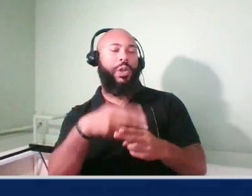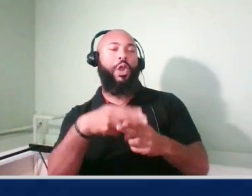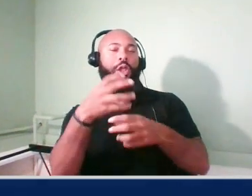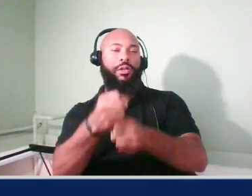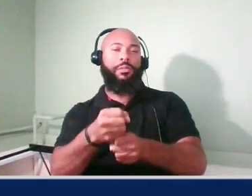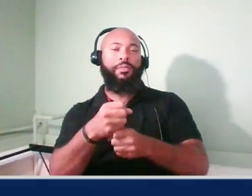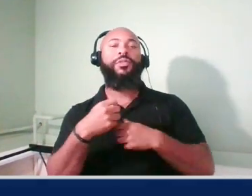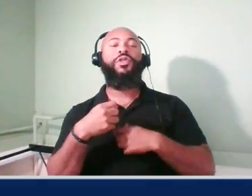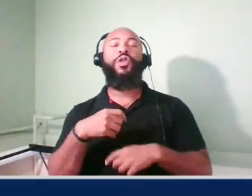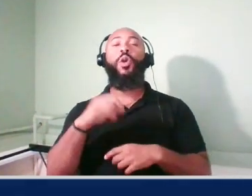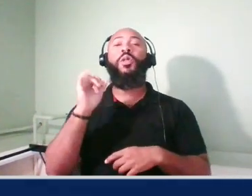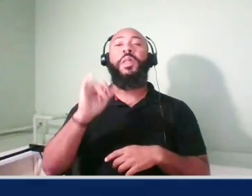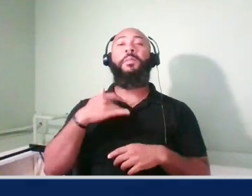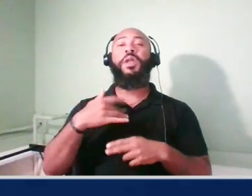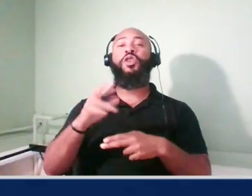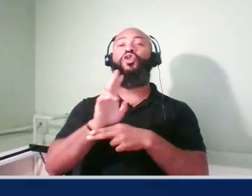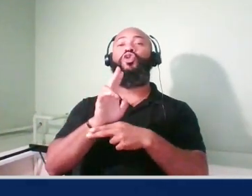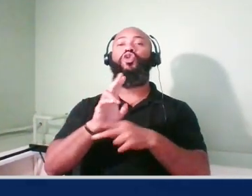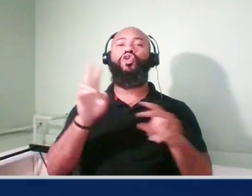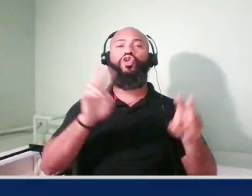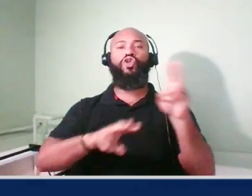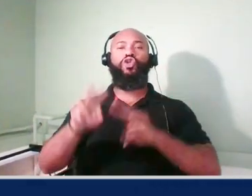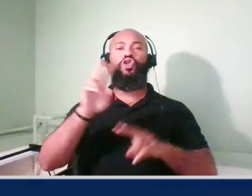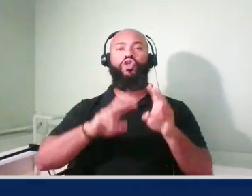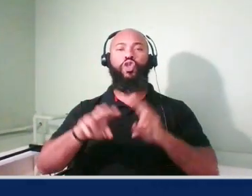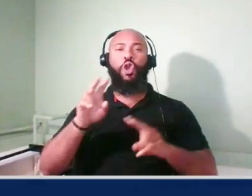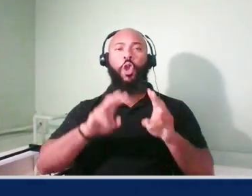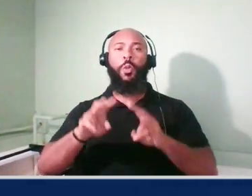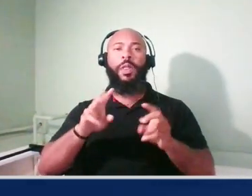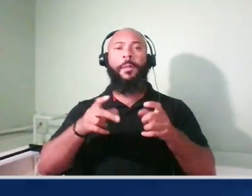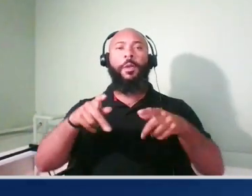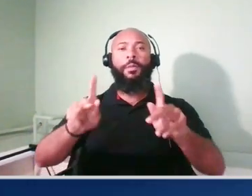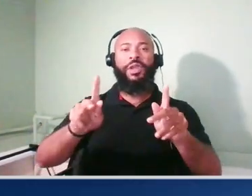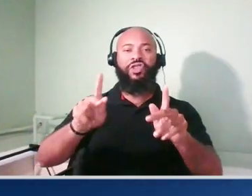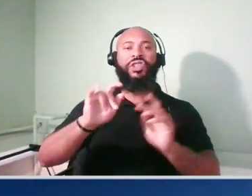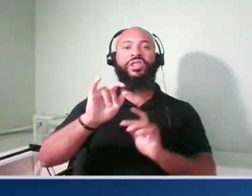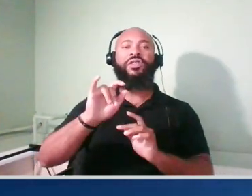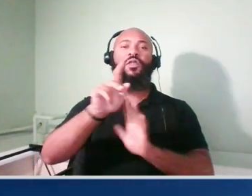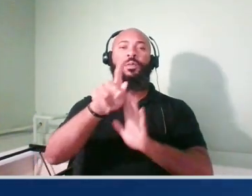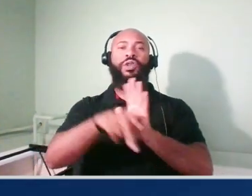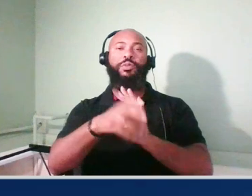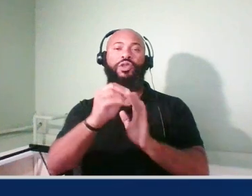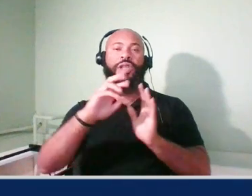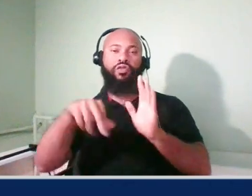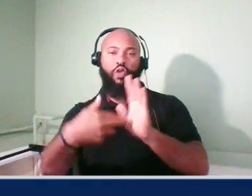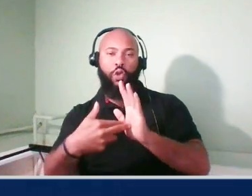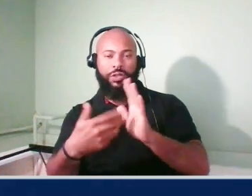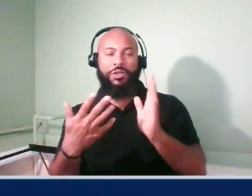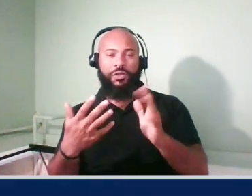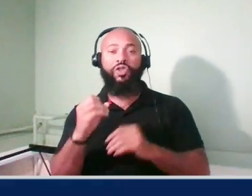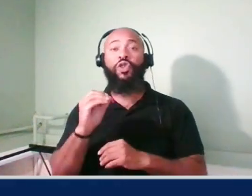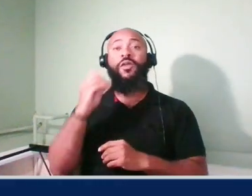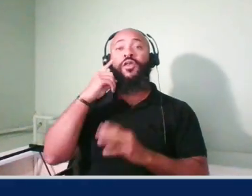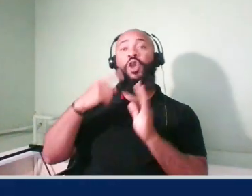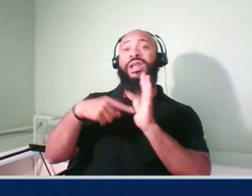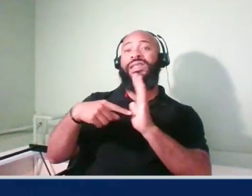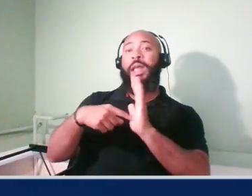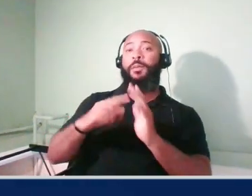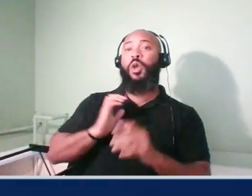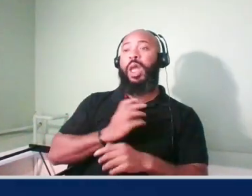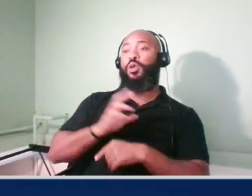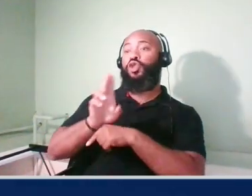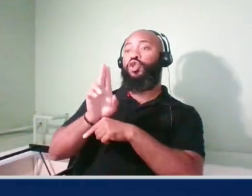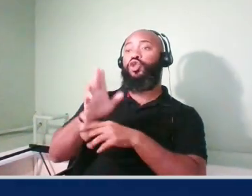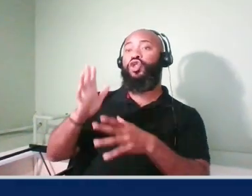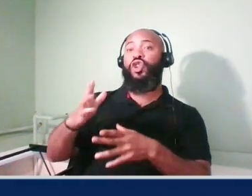Which are used to scope the permissions to IAM principles and roles. So as an example, a user, Aaron, cannot access my